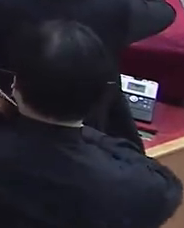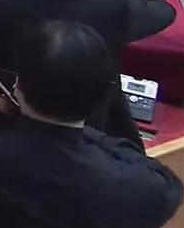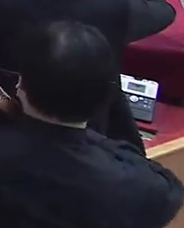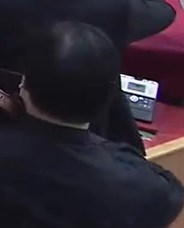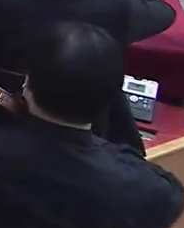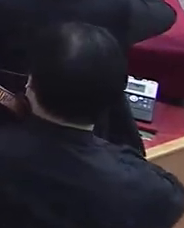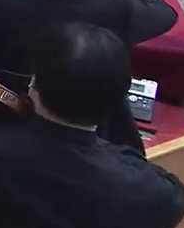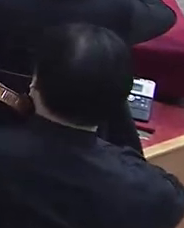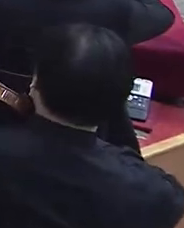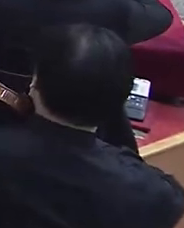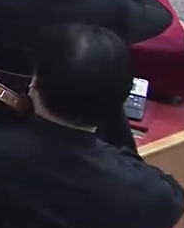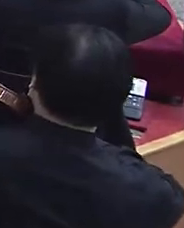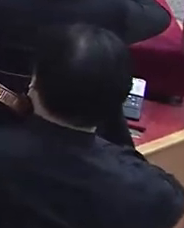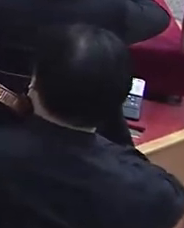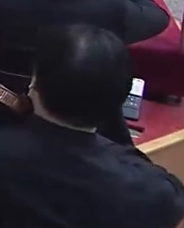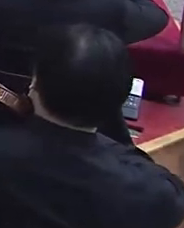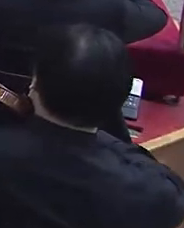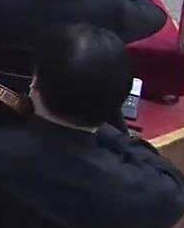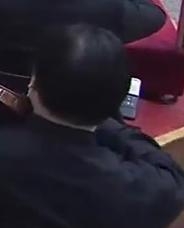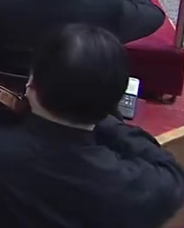this special song